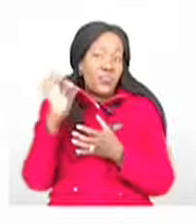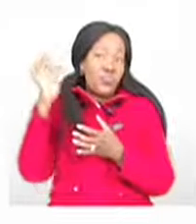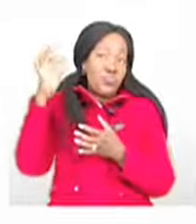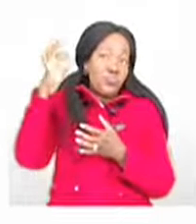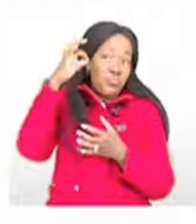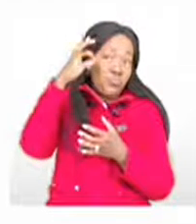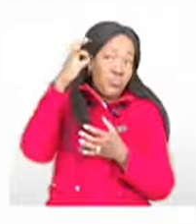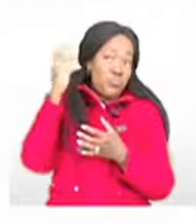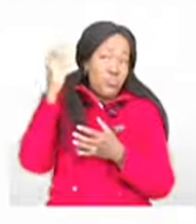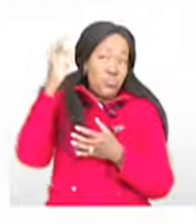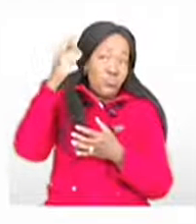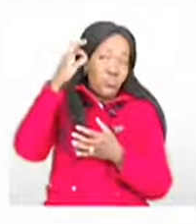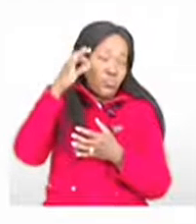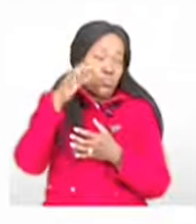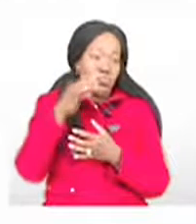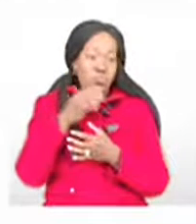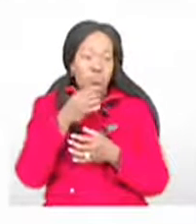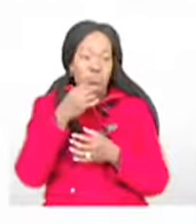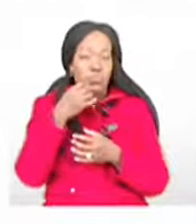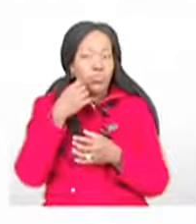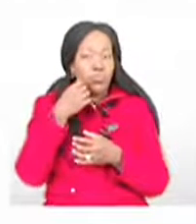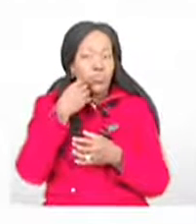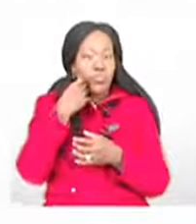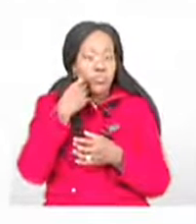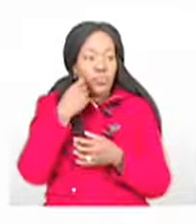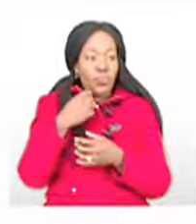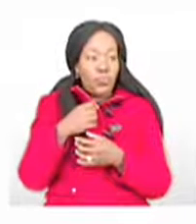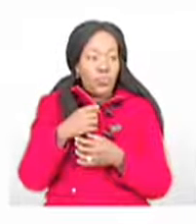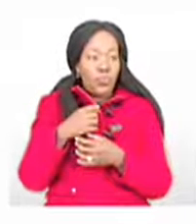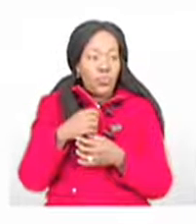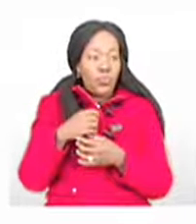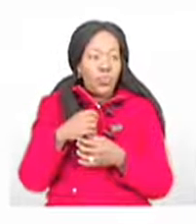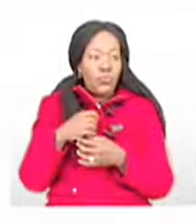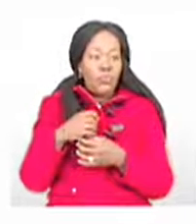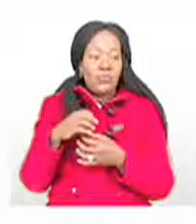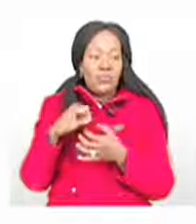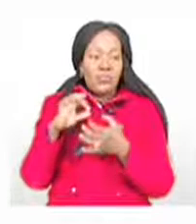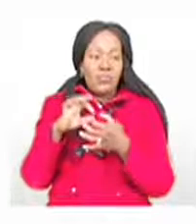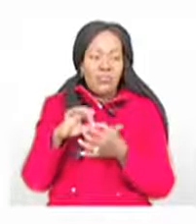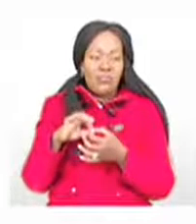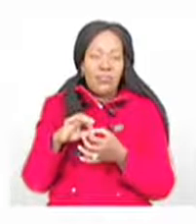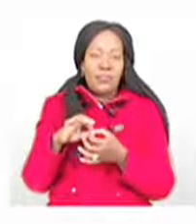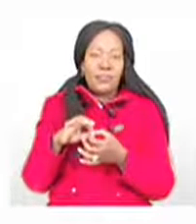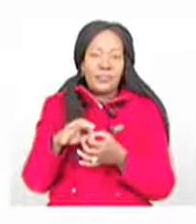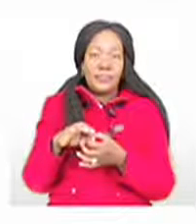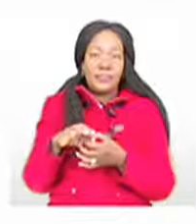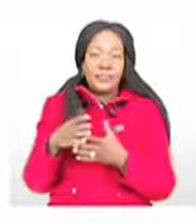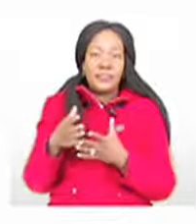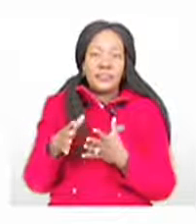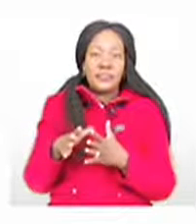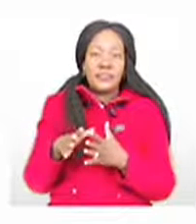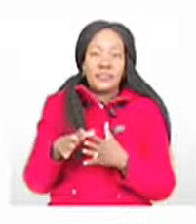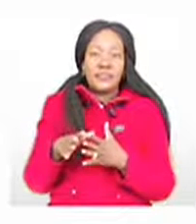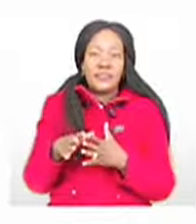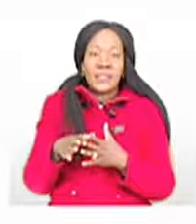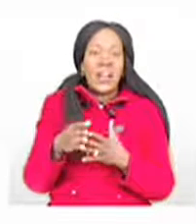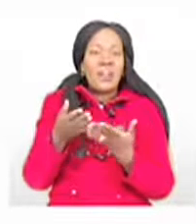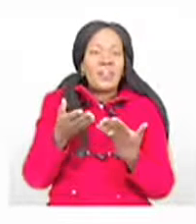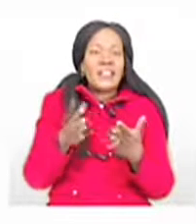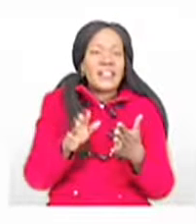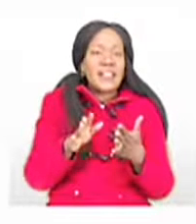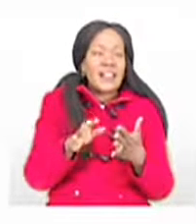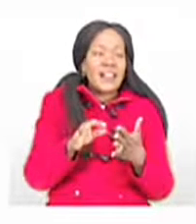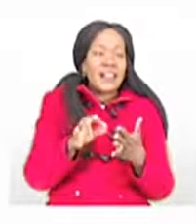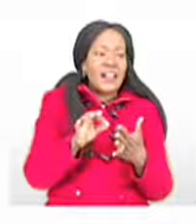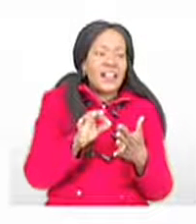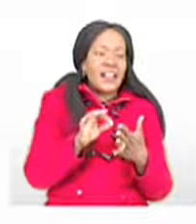its beehive and zzz, it goes. Where do you start? Right